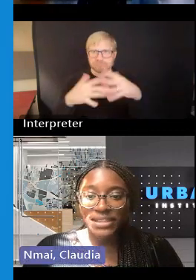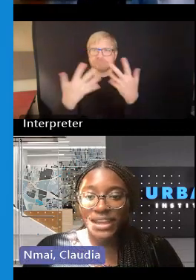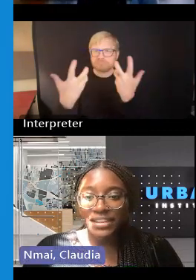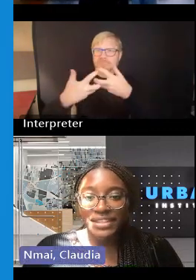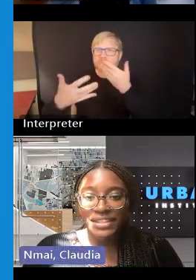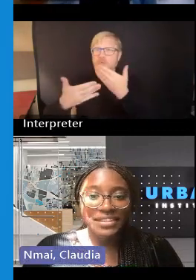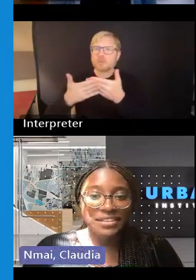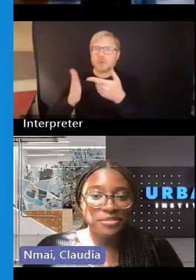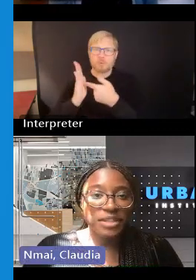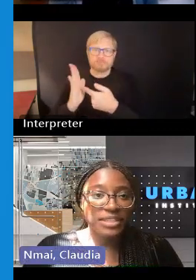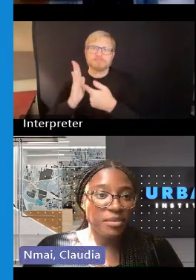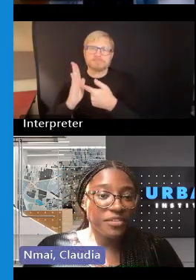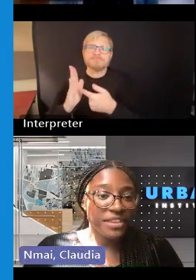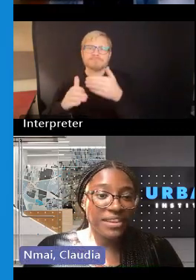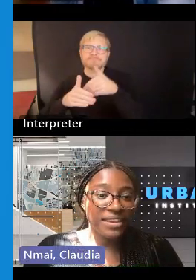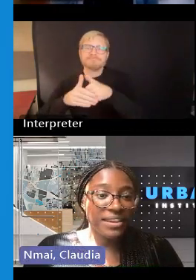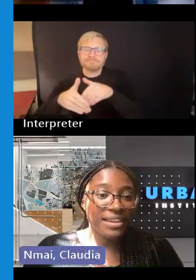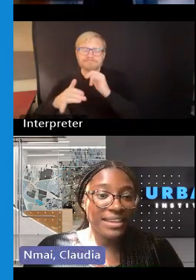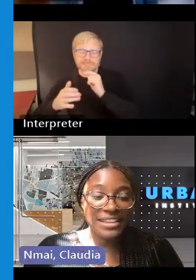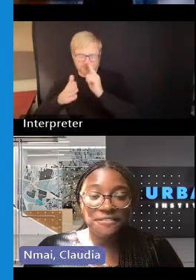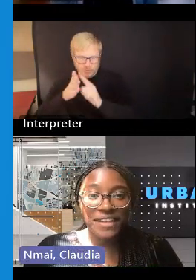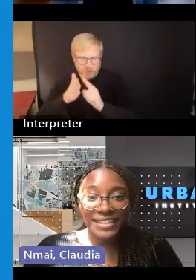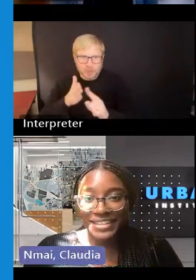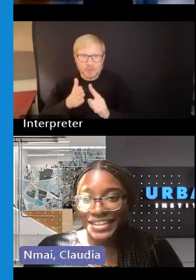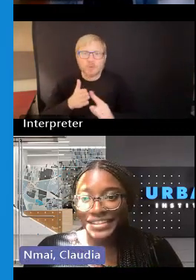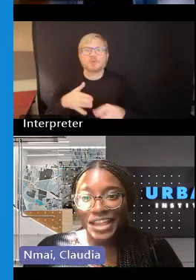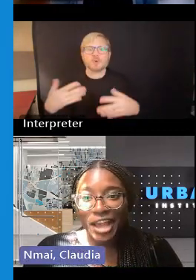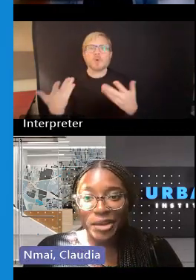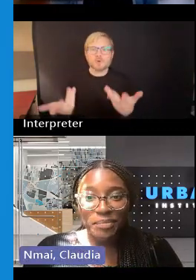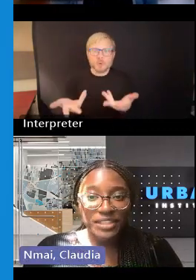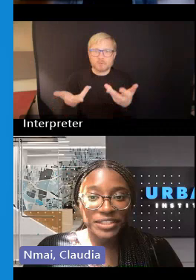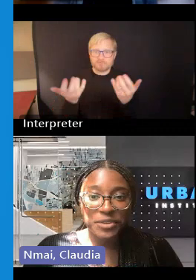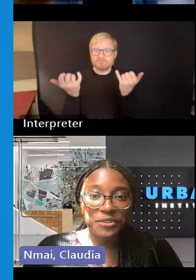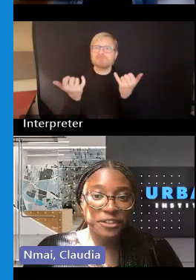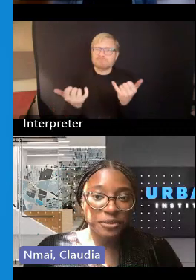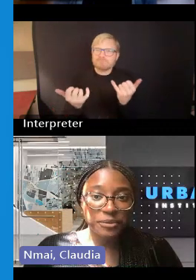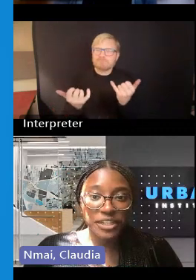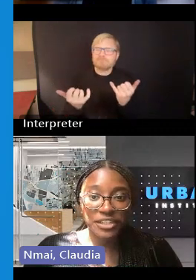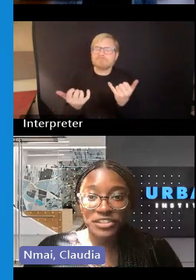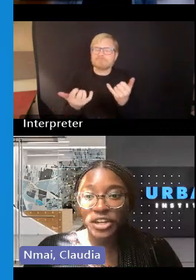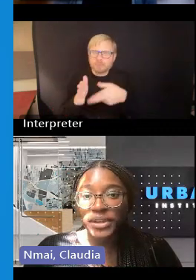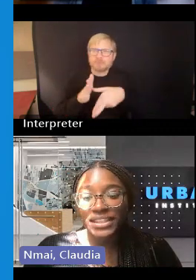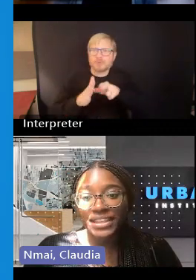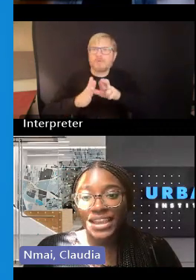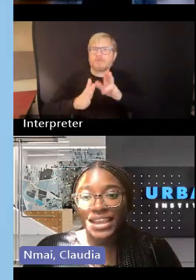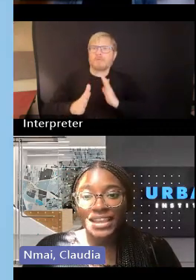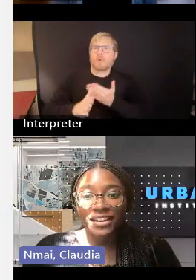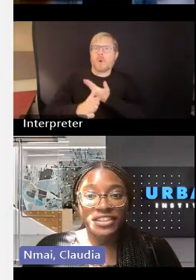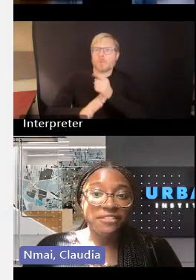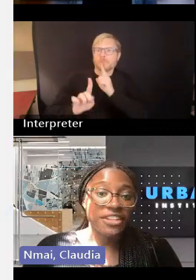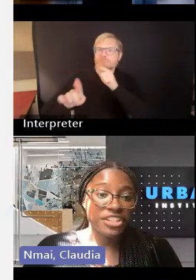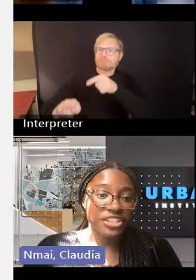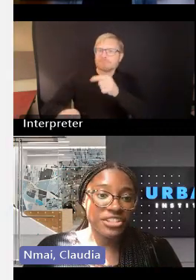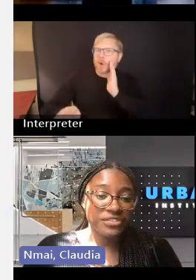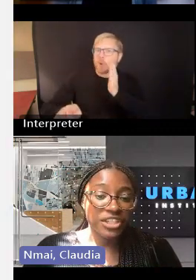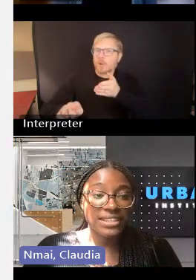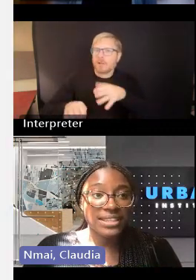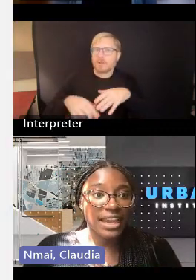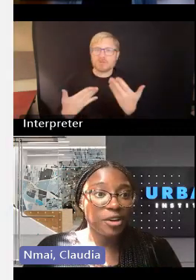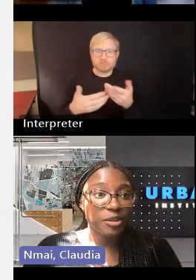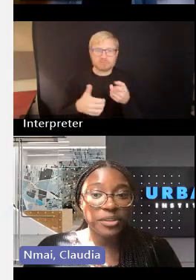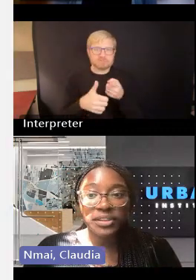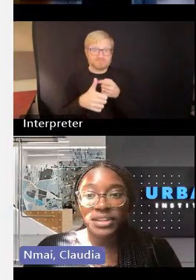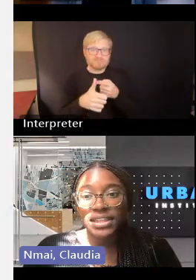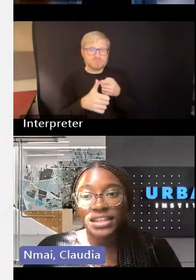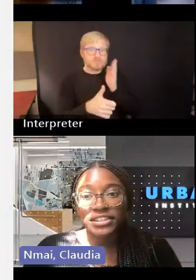So now we can dive into some of the key findings. And so the first one we're going to start with are the definitions of